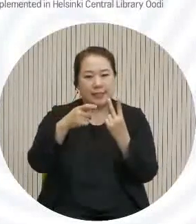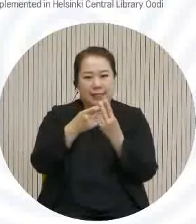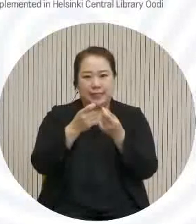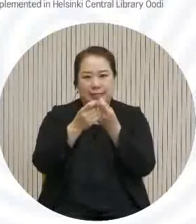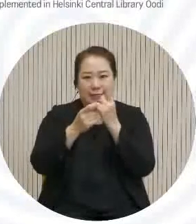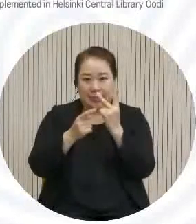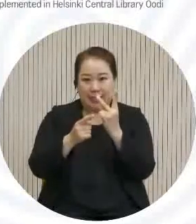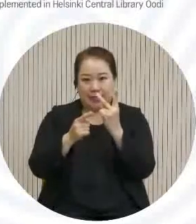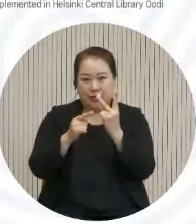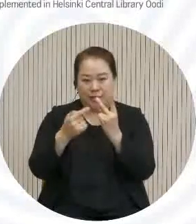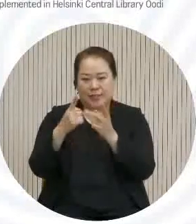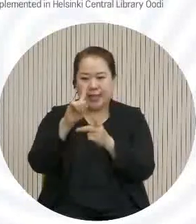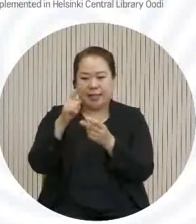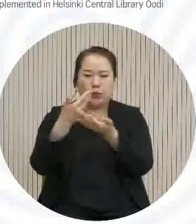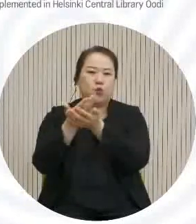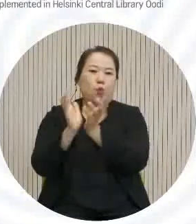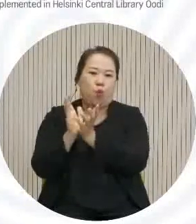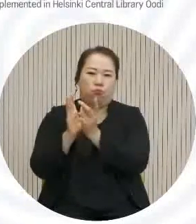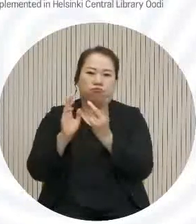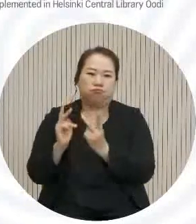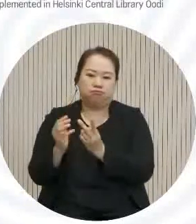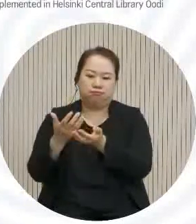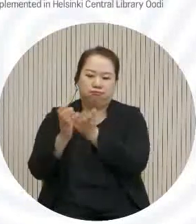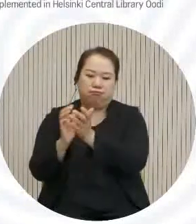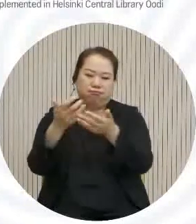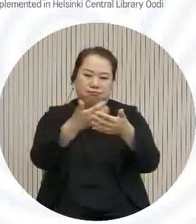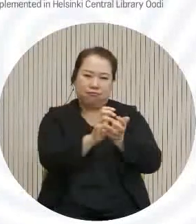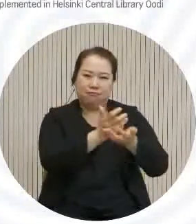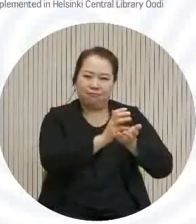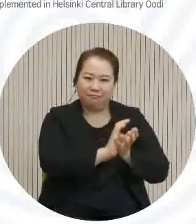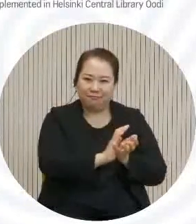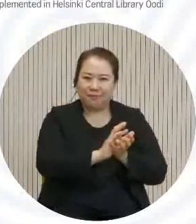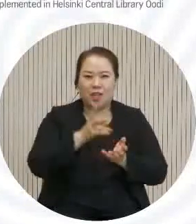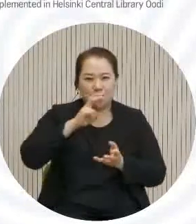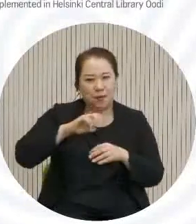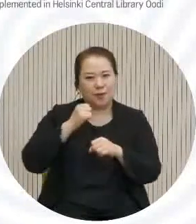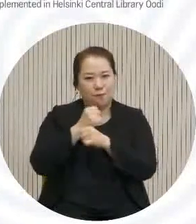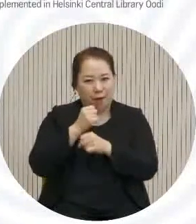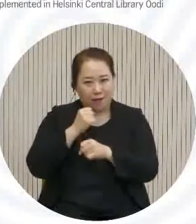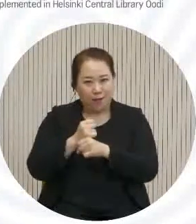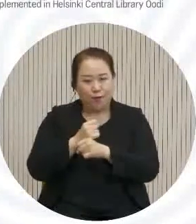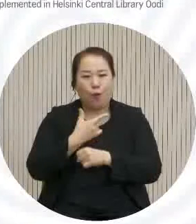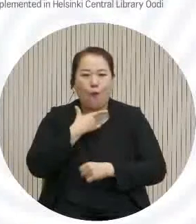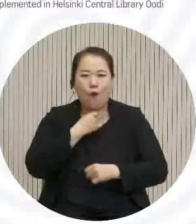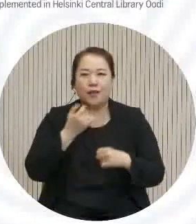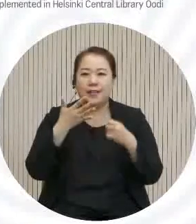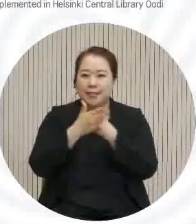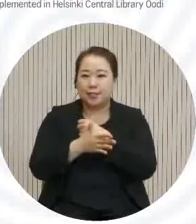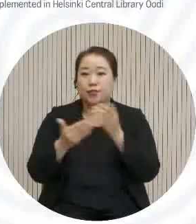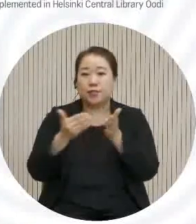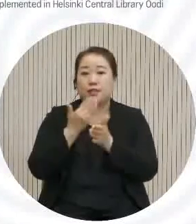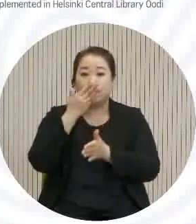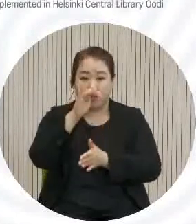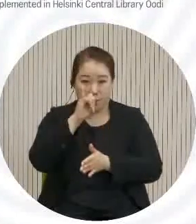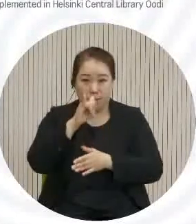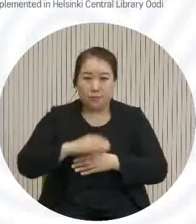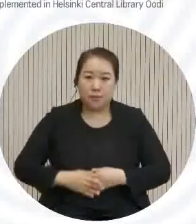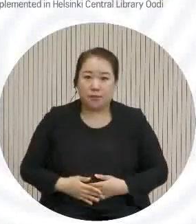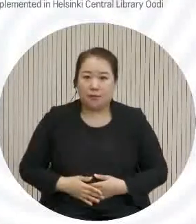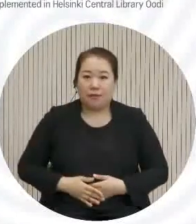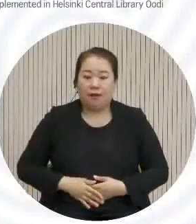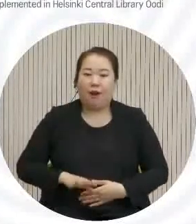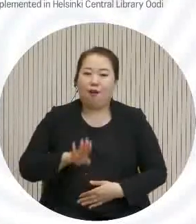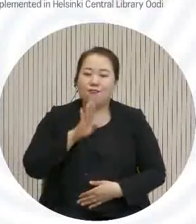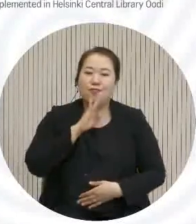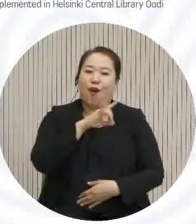Again, this workshop can be concluded as wanted. We often want to offer some interesting science-themed literature for the kids in the